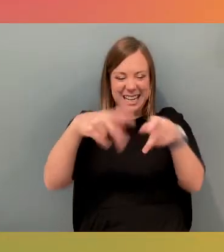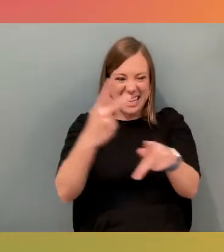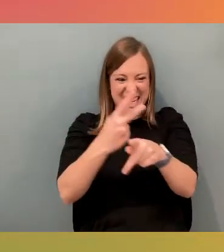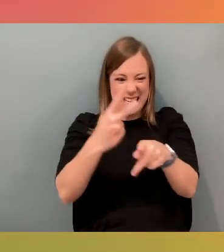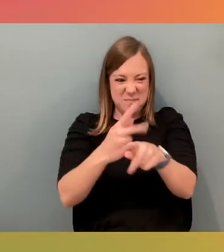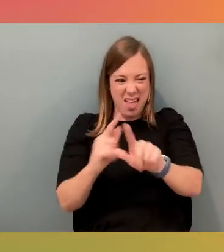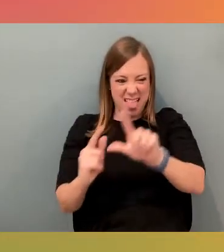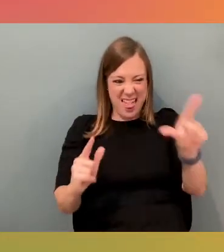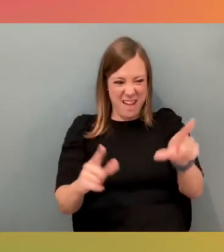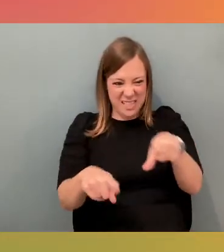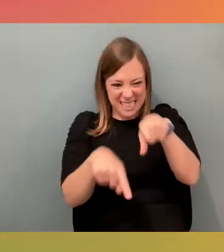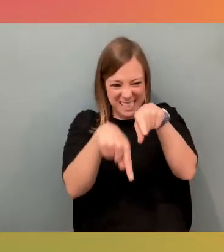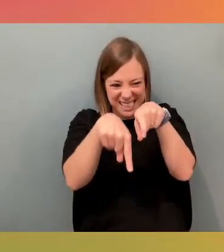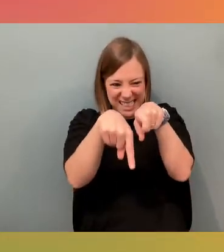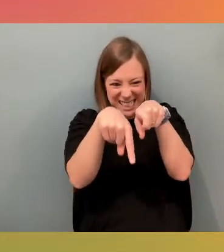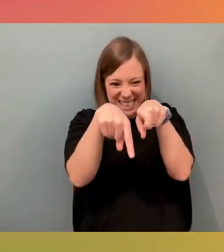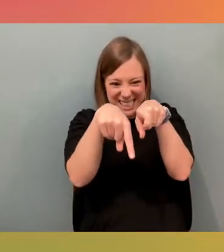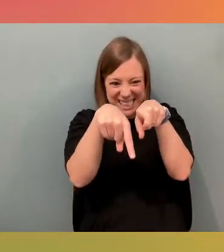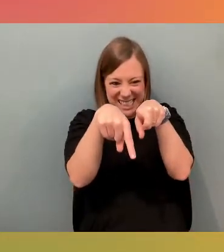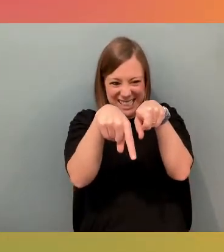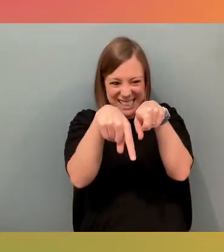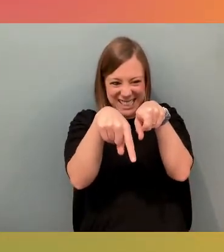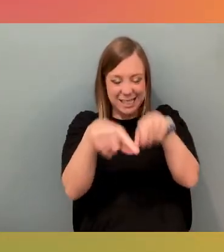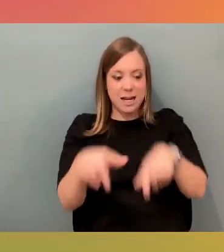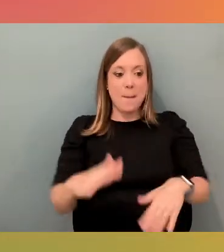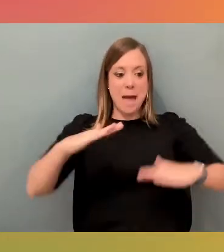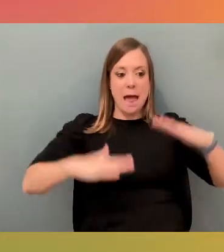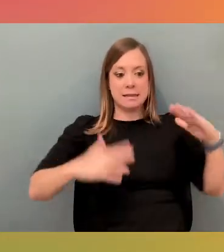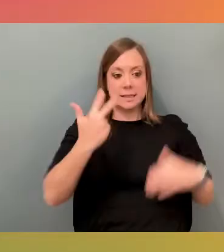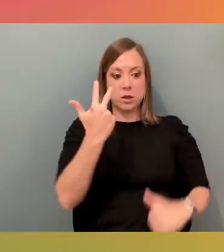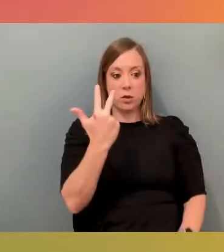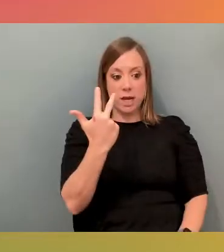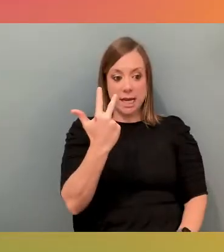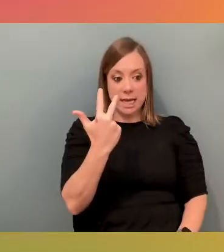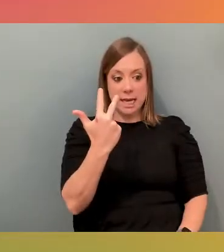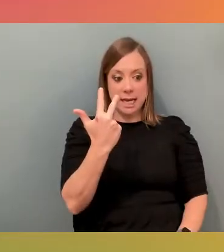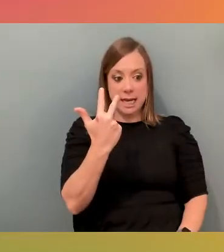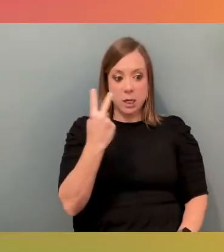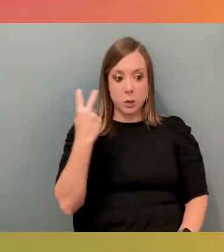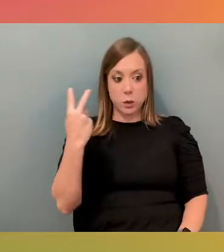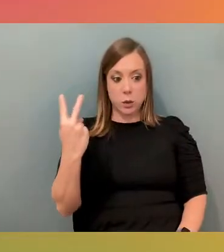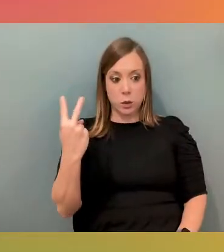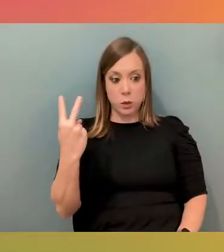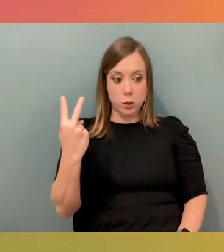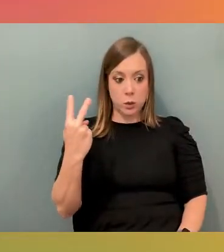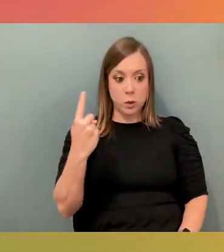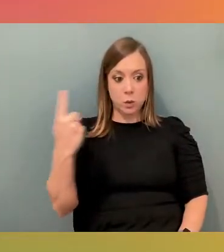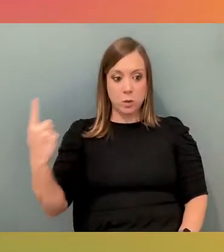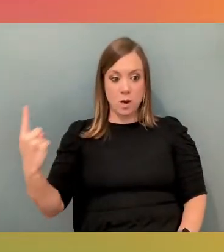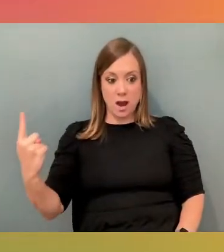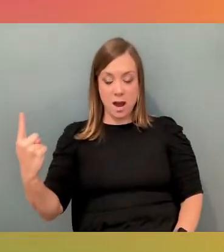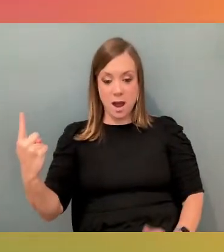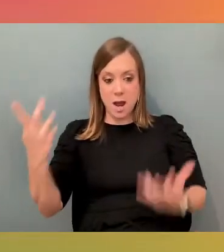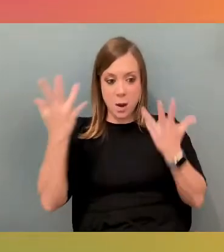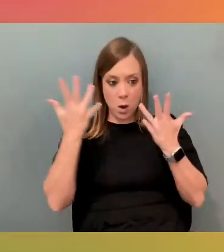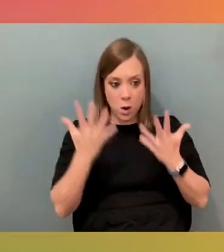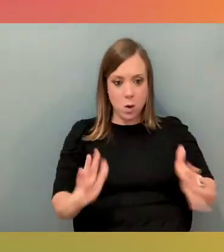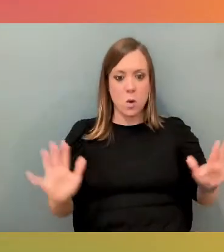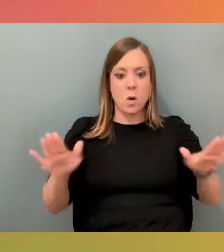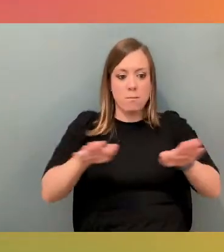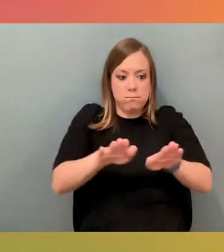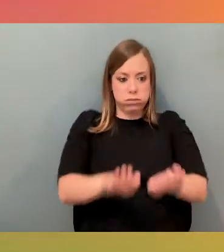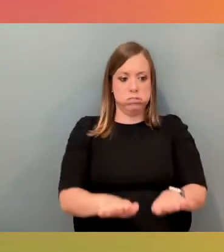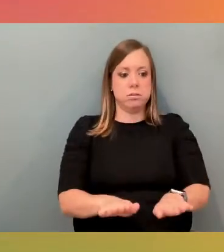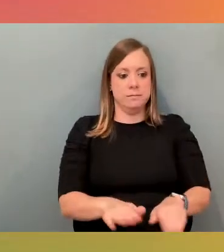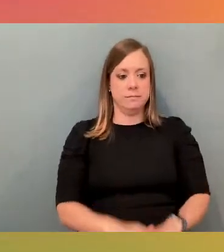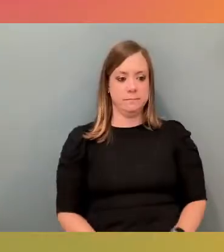Shoulders down from the ears. Breathing for 3, 2, 1, and lower